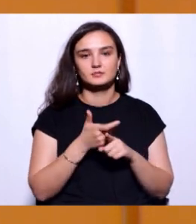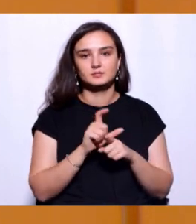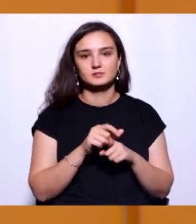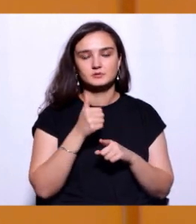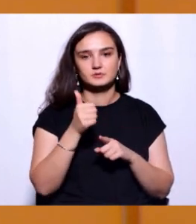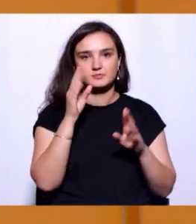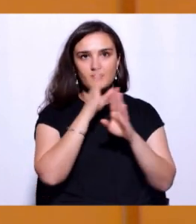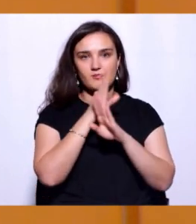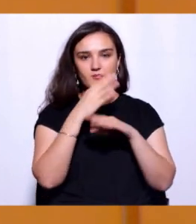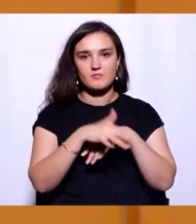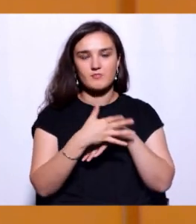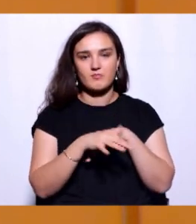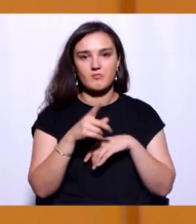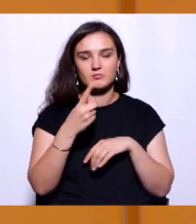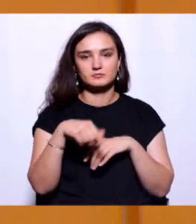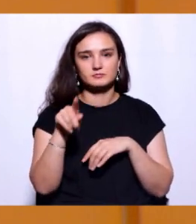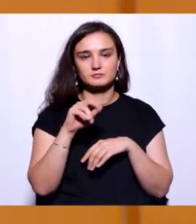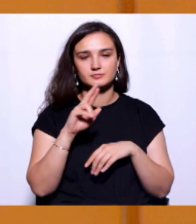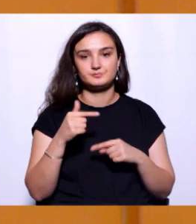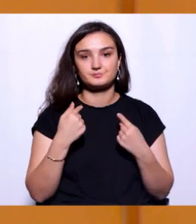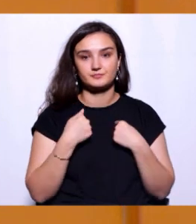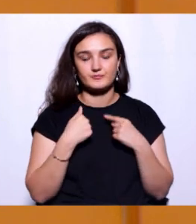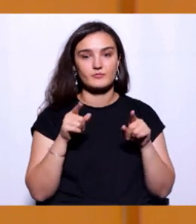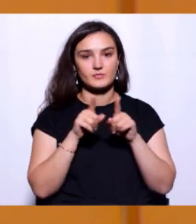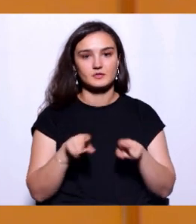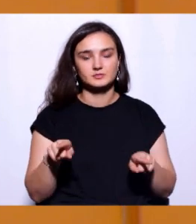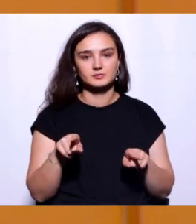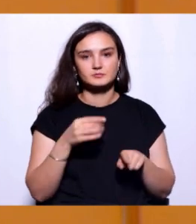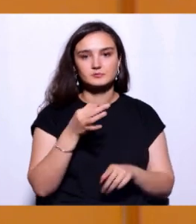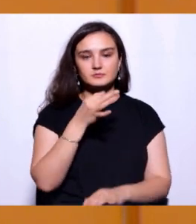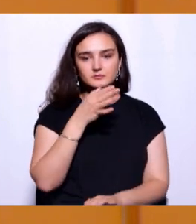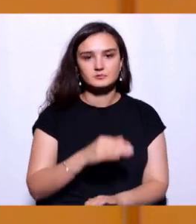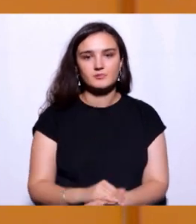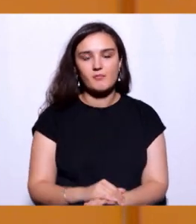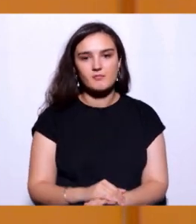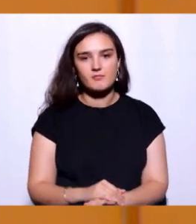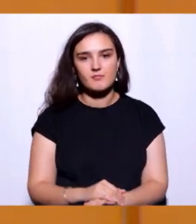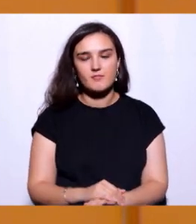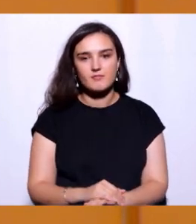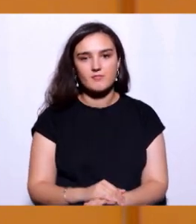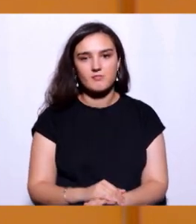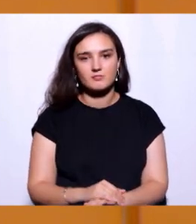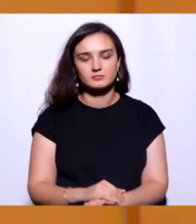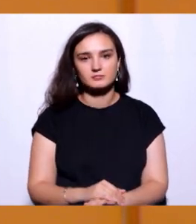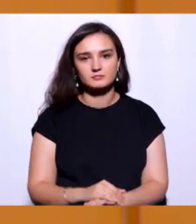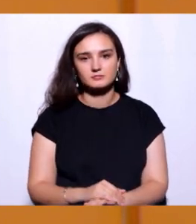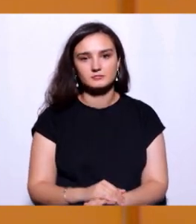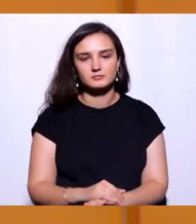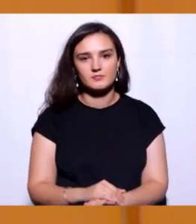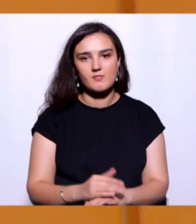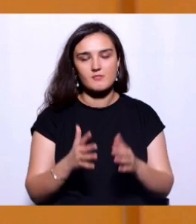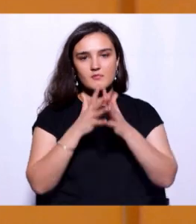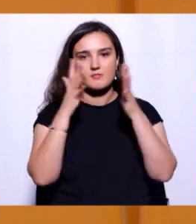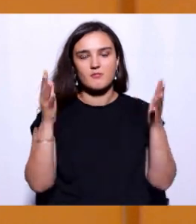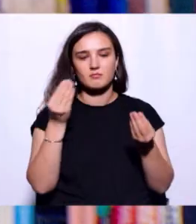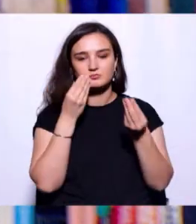great weather outside. And I also like to have big